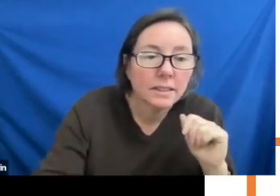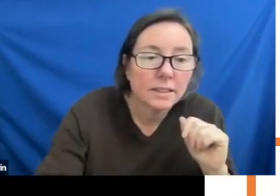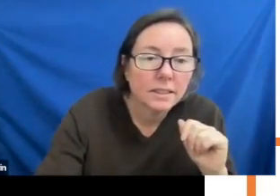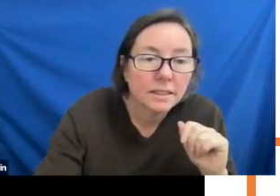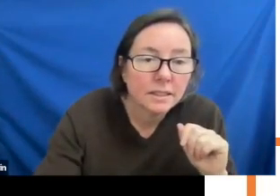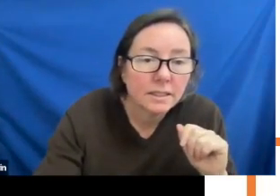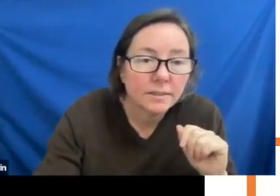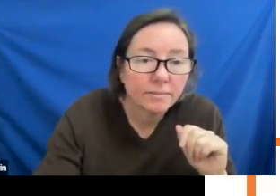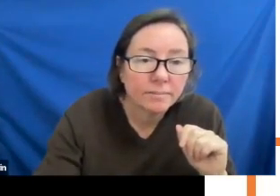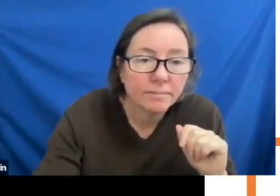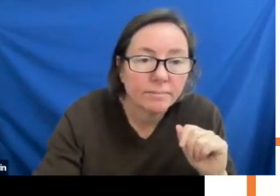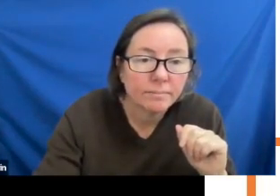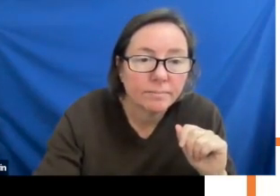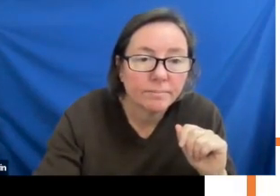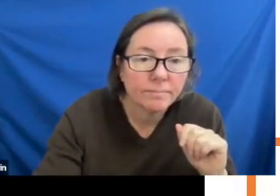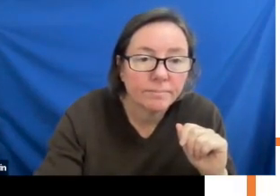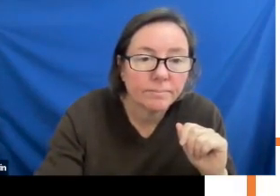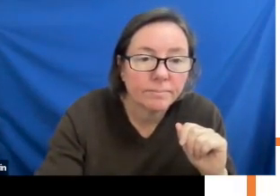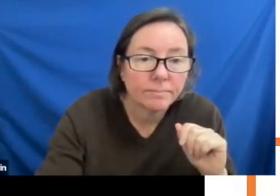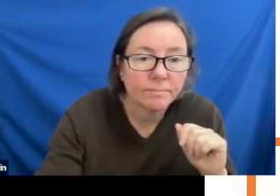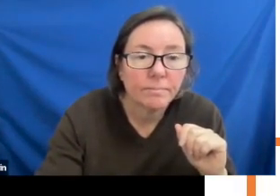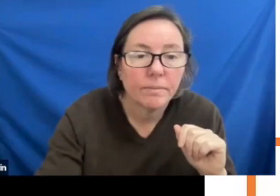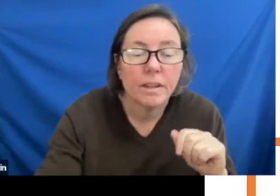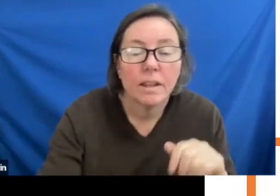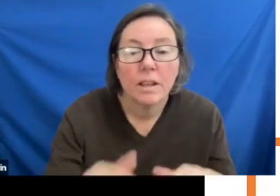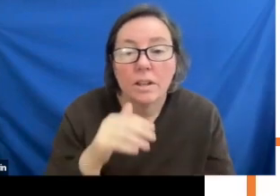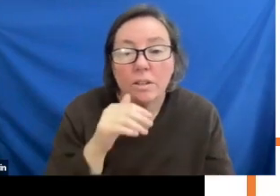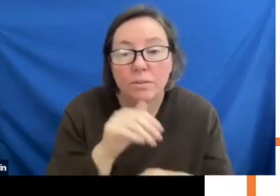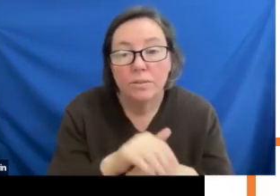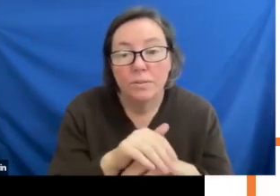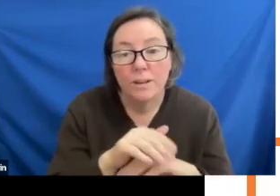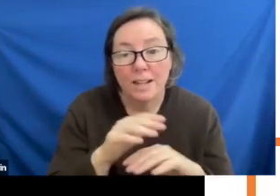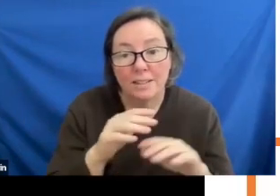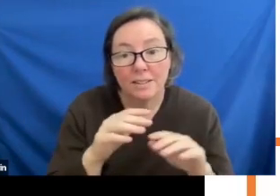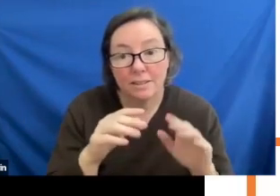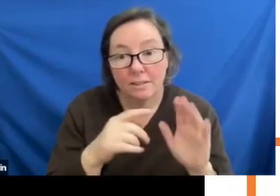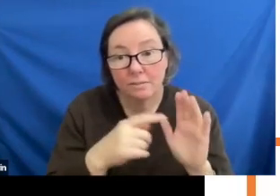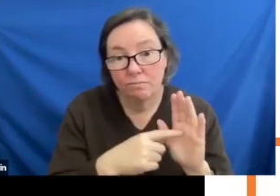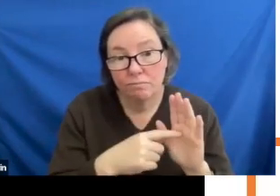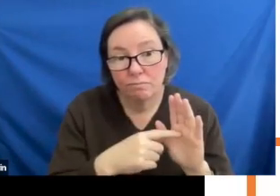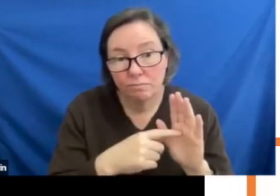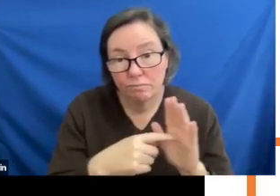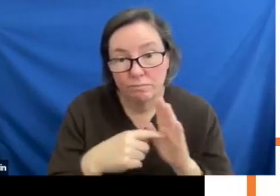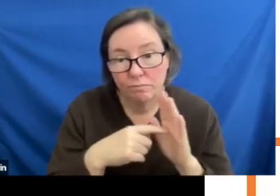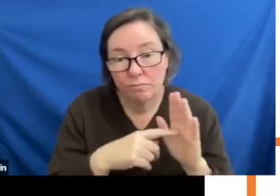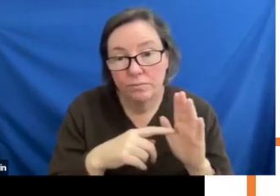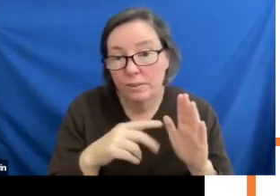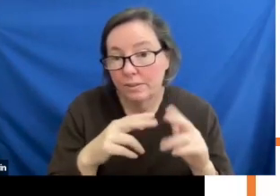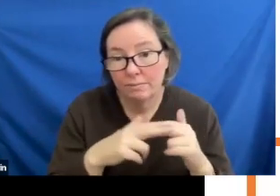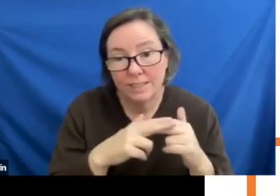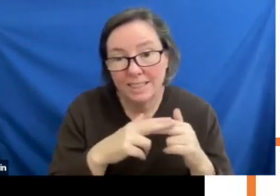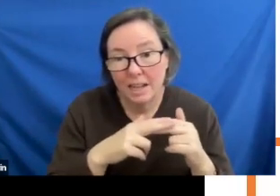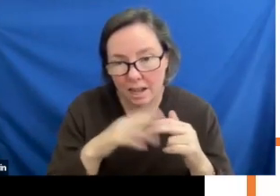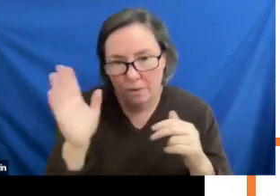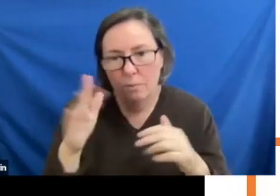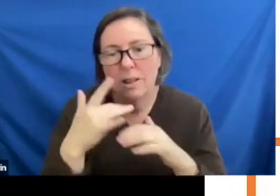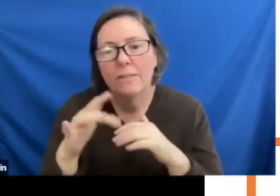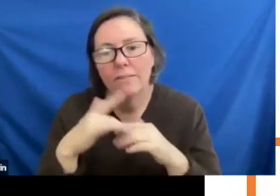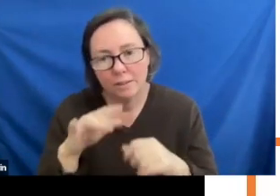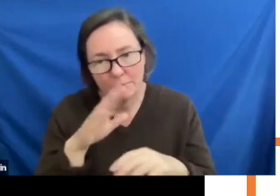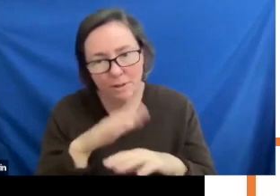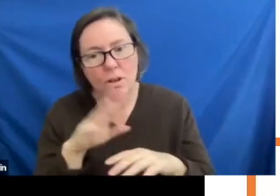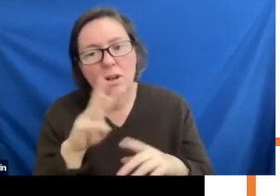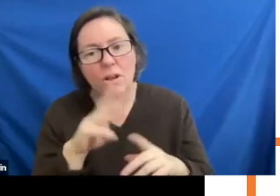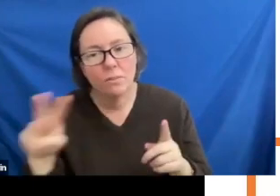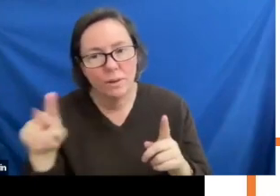As I said, tonight's deck is available at that webpage. We're really looking for feedback, comment, help out